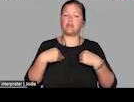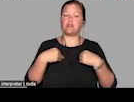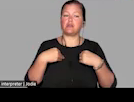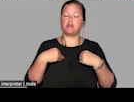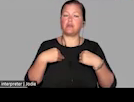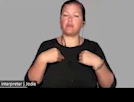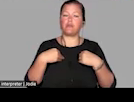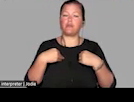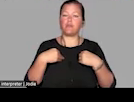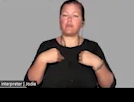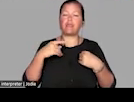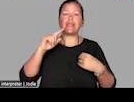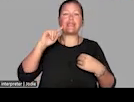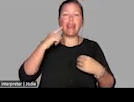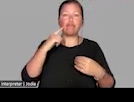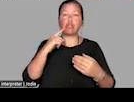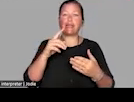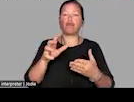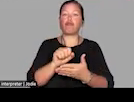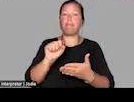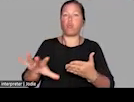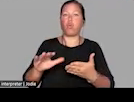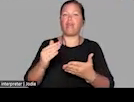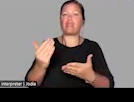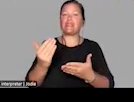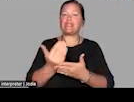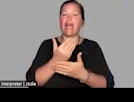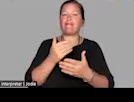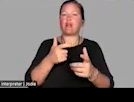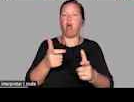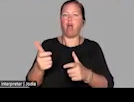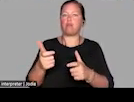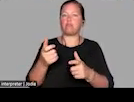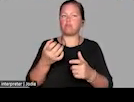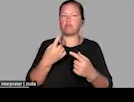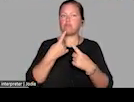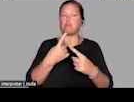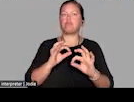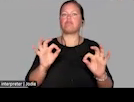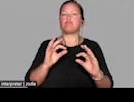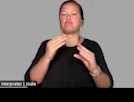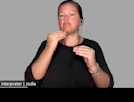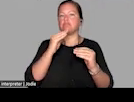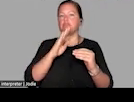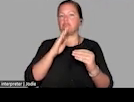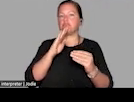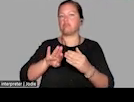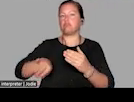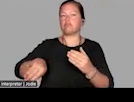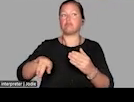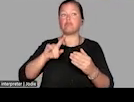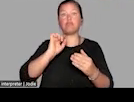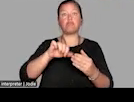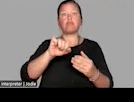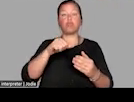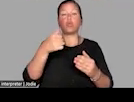de deliberately remove some of the safeguards and without telling you. So secretly removing it, claiming we are using a